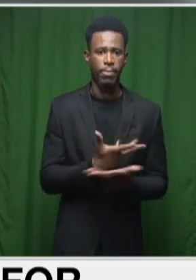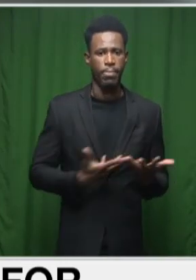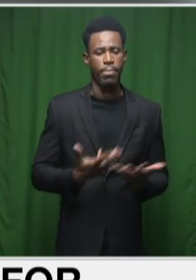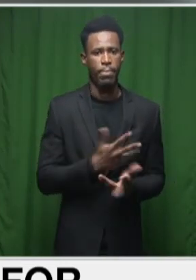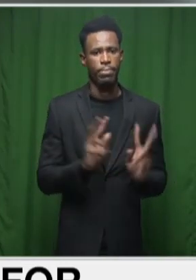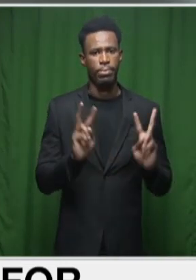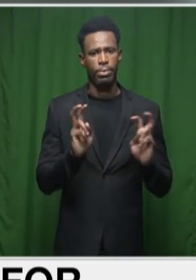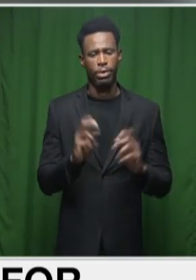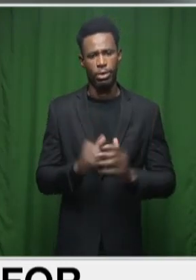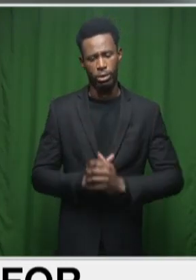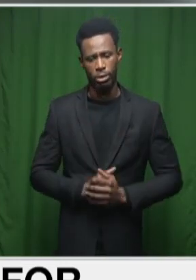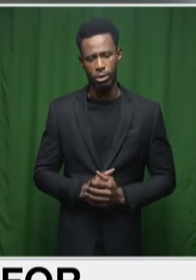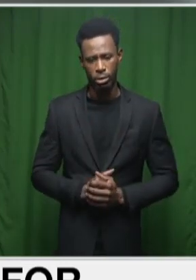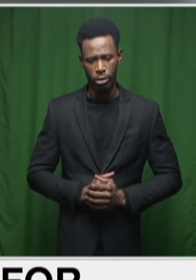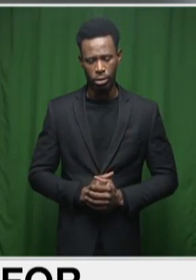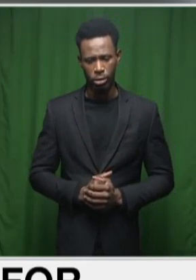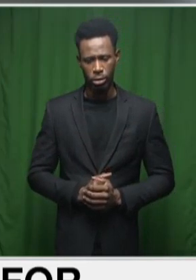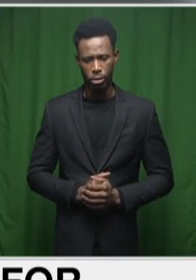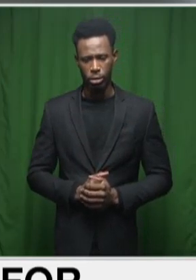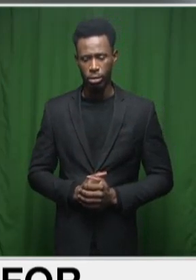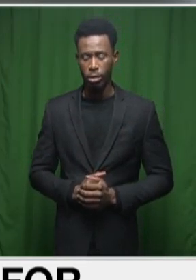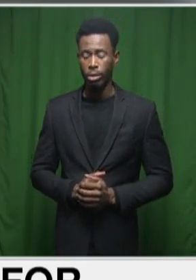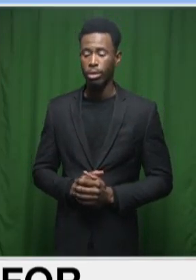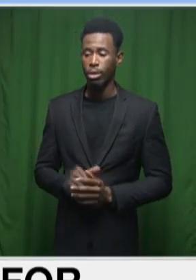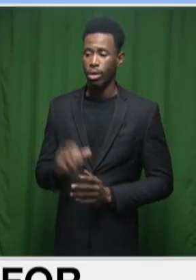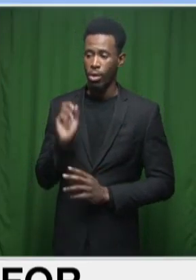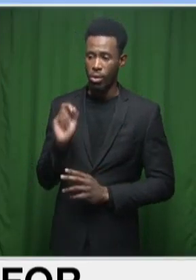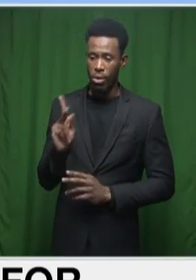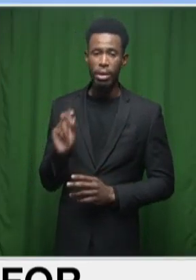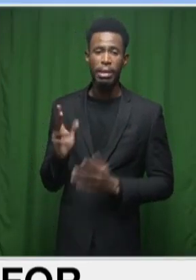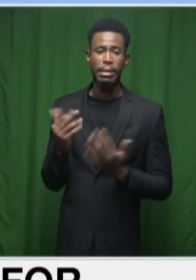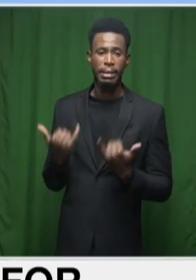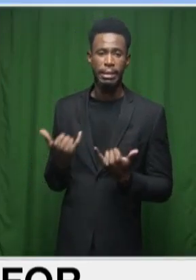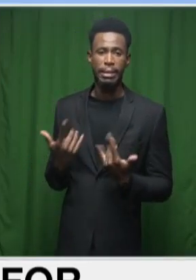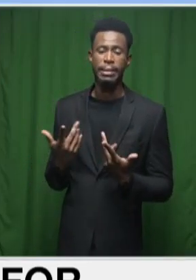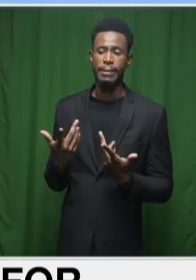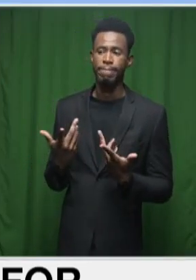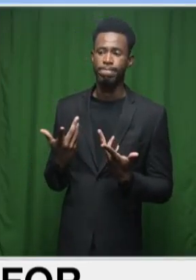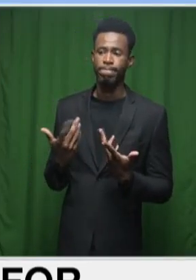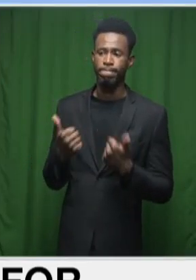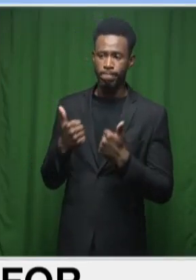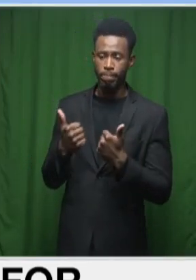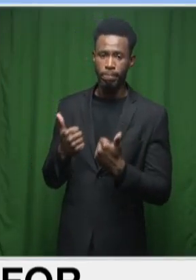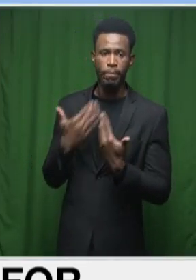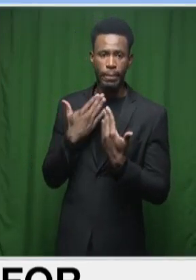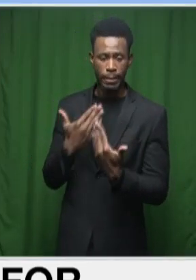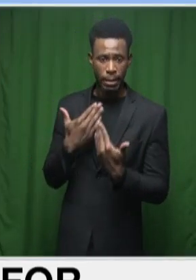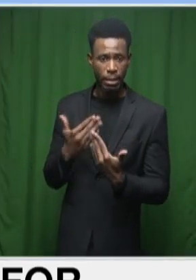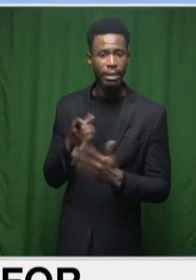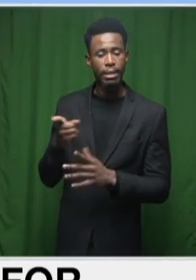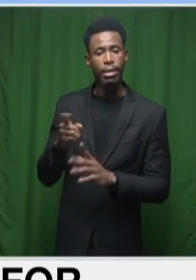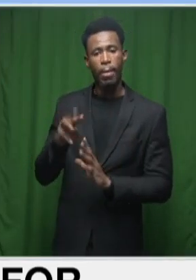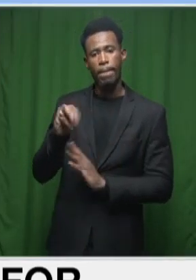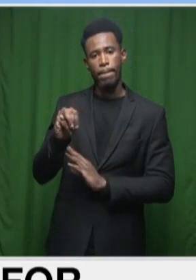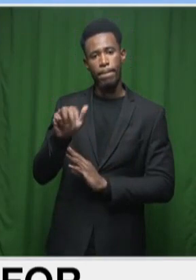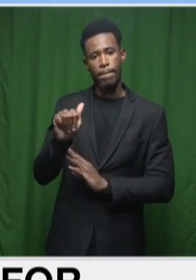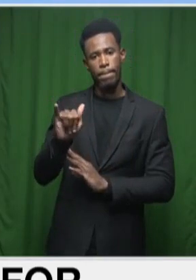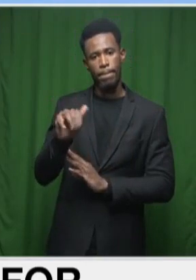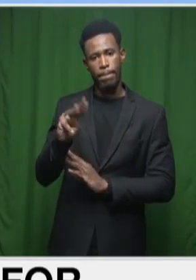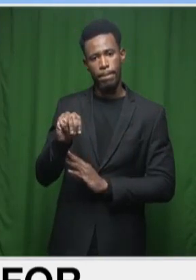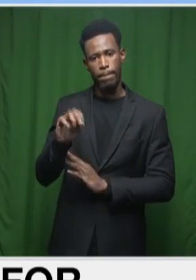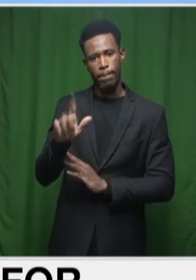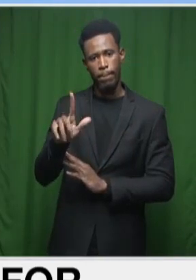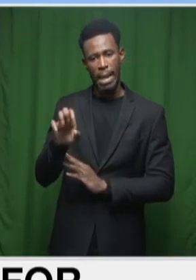the short term. All right, let's leave it there. We'll see what develops from this. But that's Seutame Maimele talking to